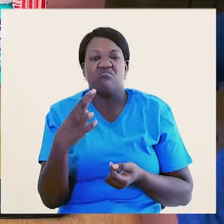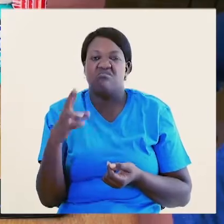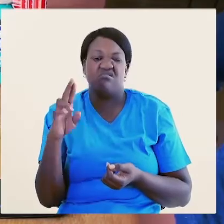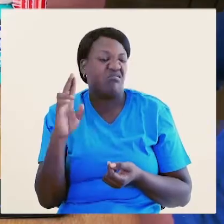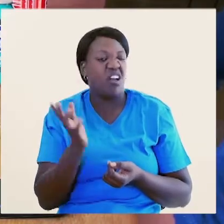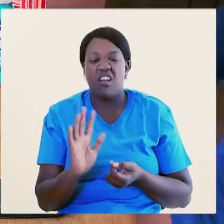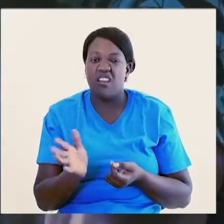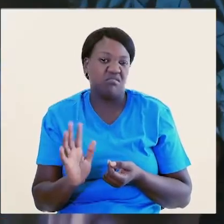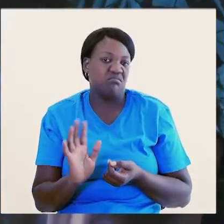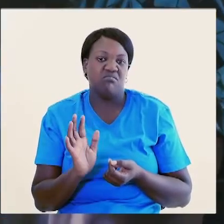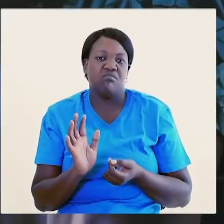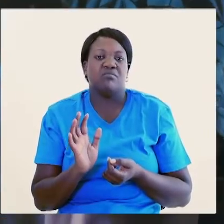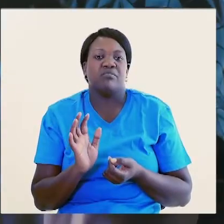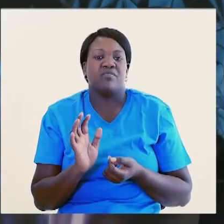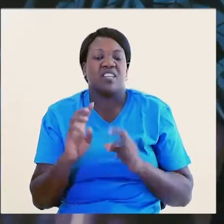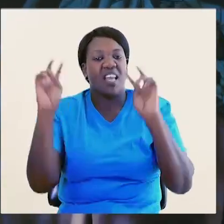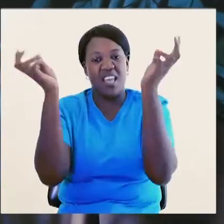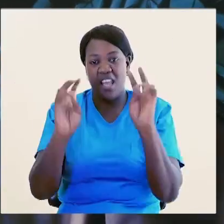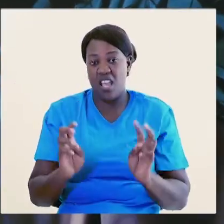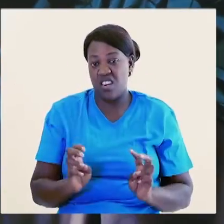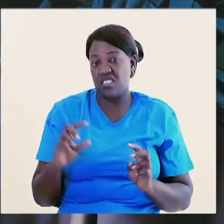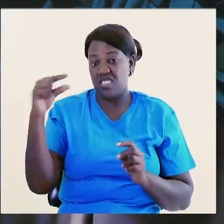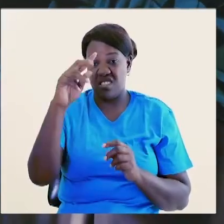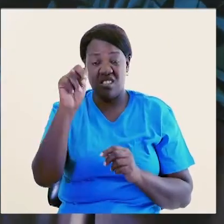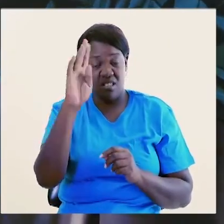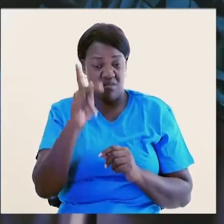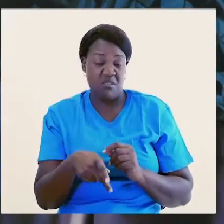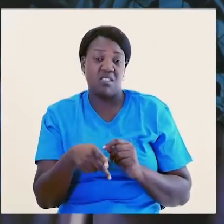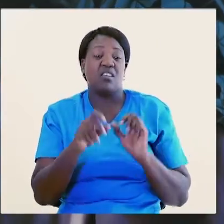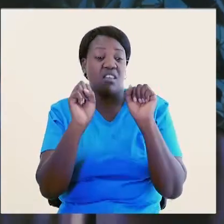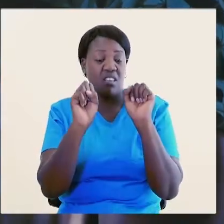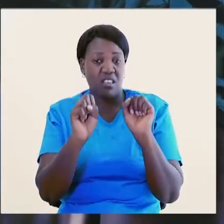I don't think so. Yeah, no. I mean, energy, like GNP, might only be